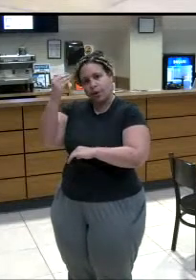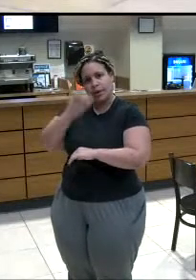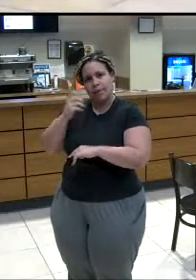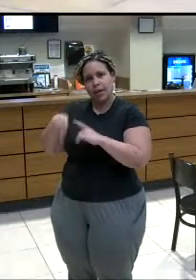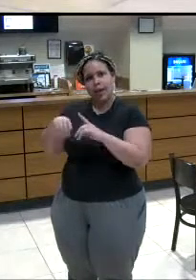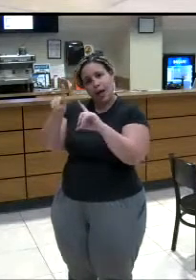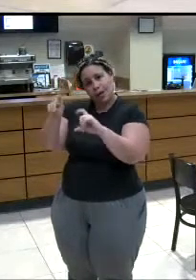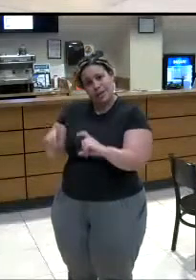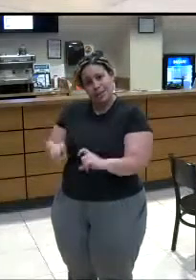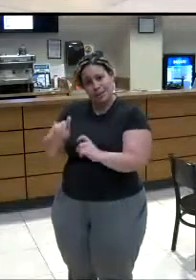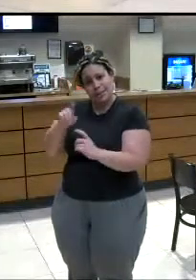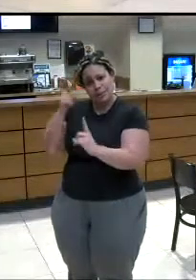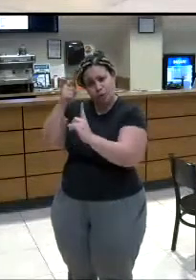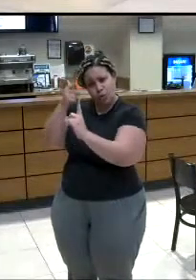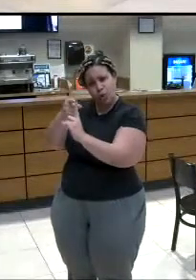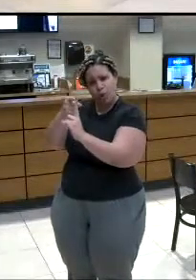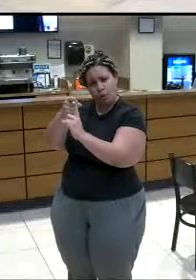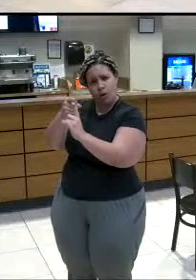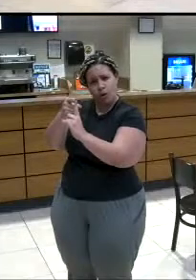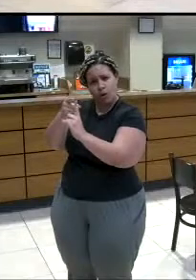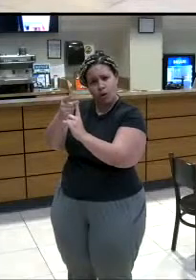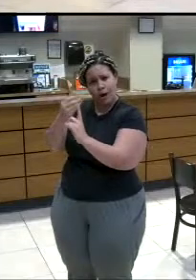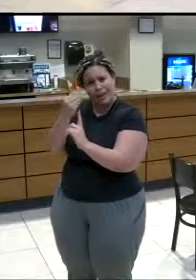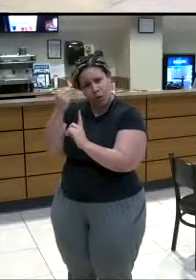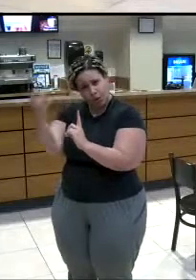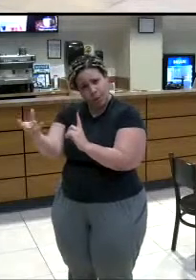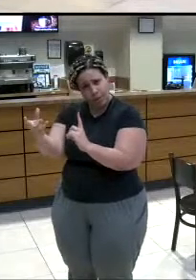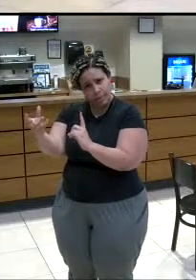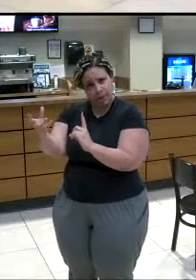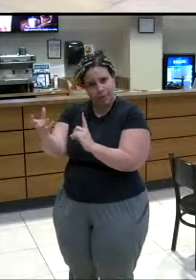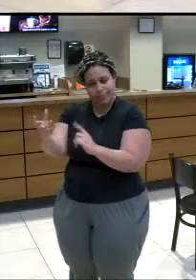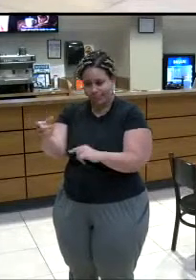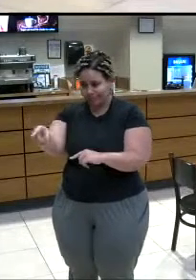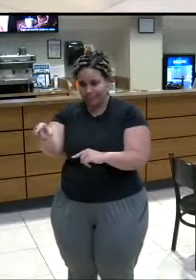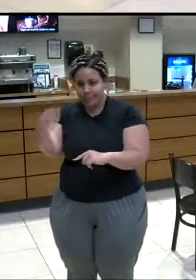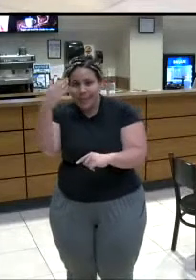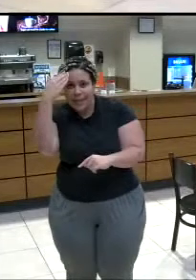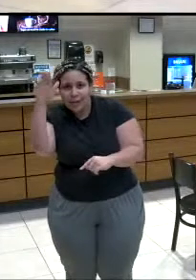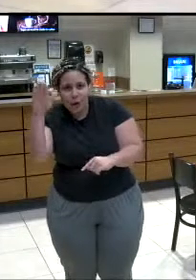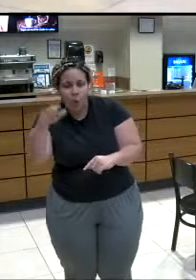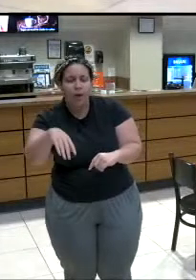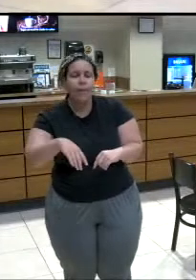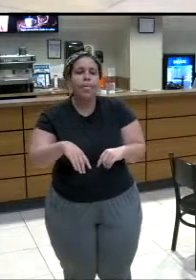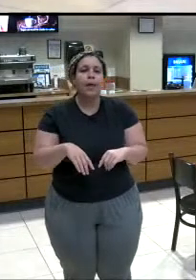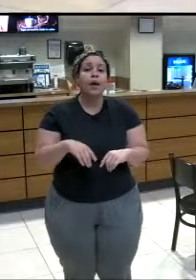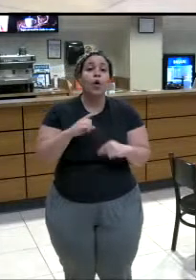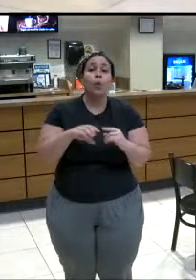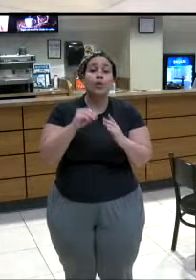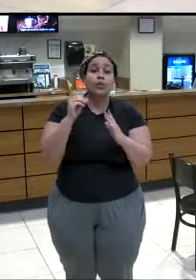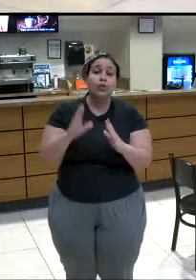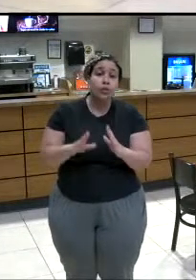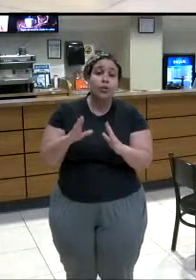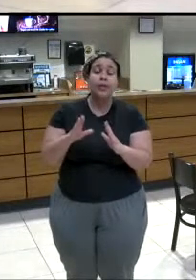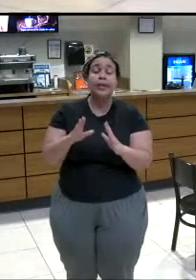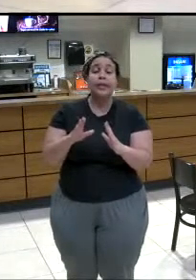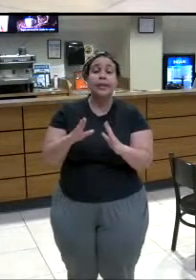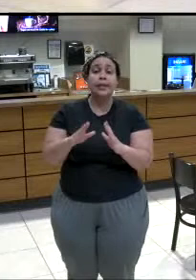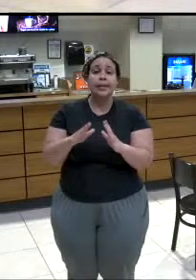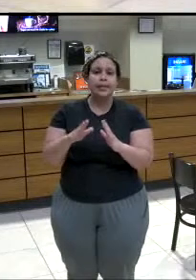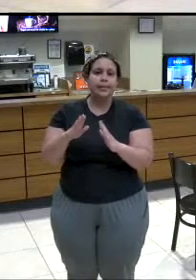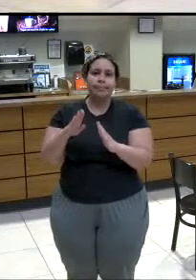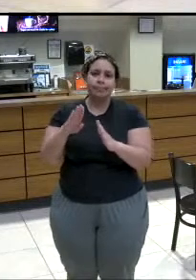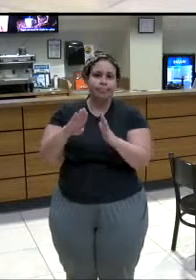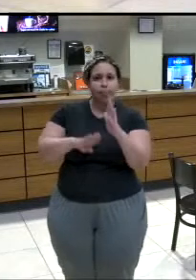assessment score. And what I told them, which they didn't know, is that when a student is proficient